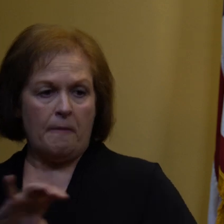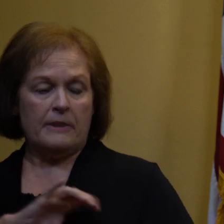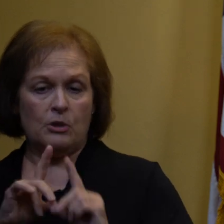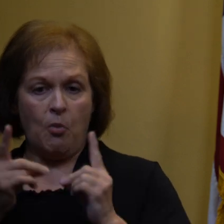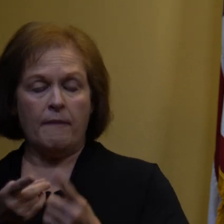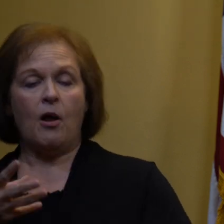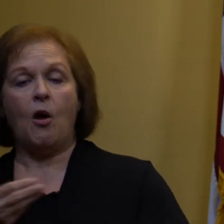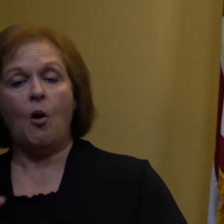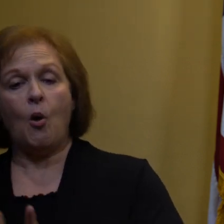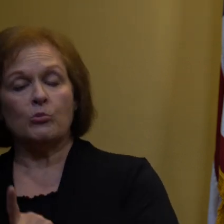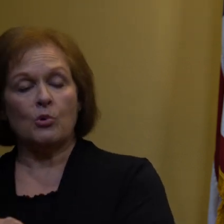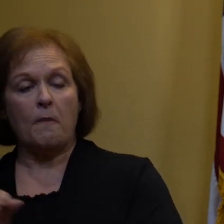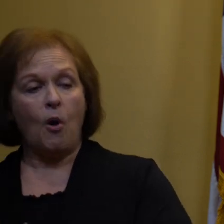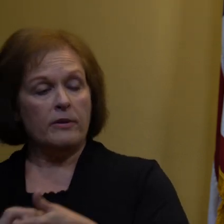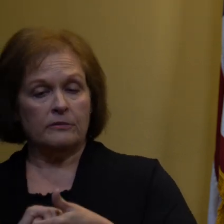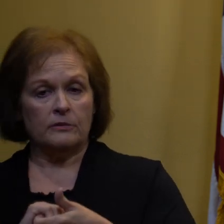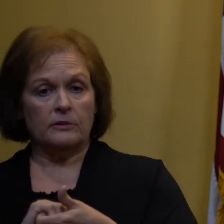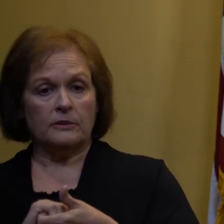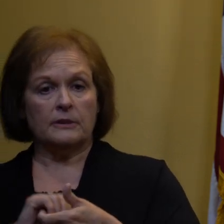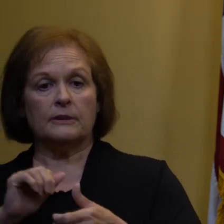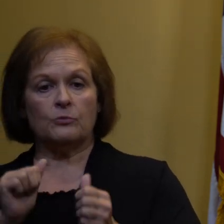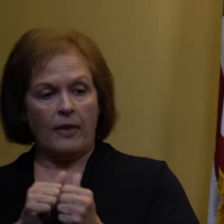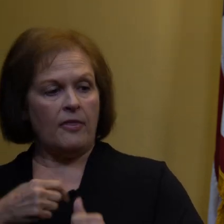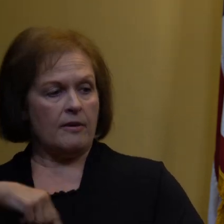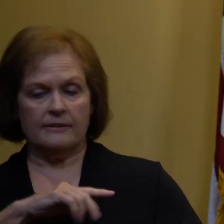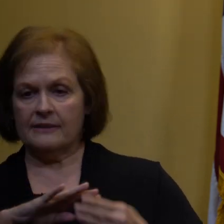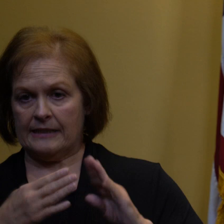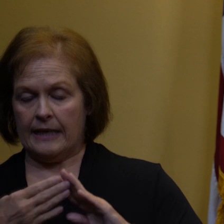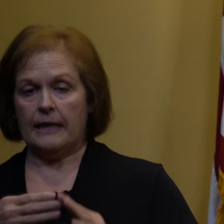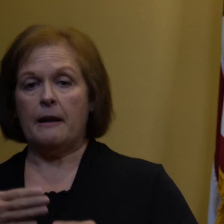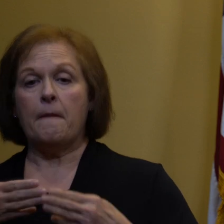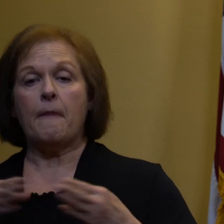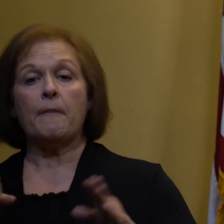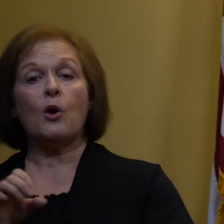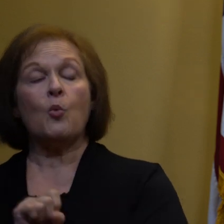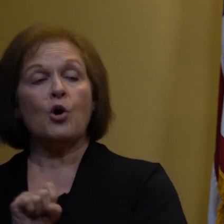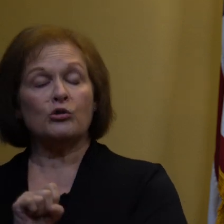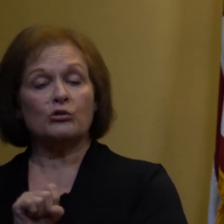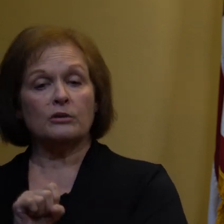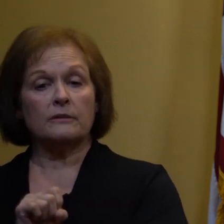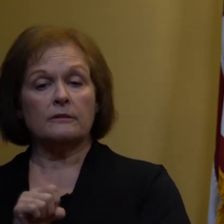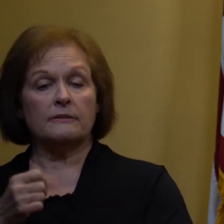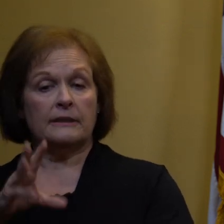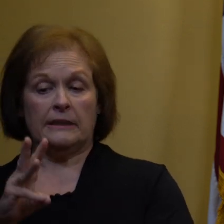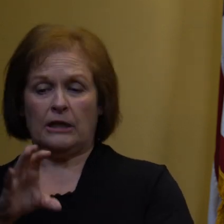and all partners within our city. The Department of Public Works has removed